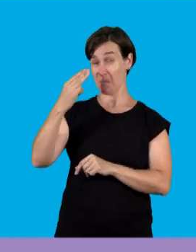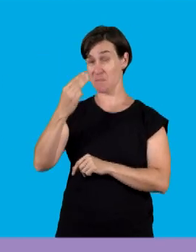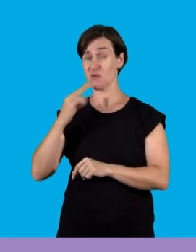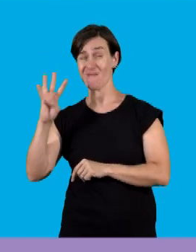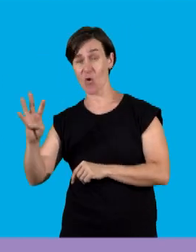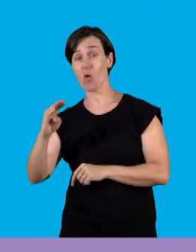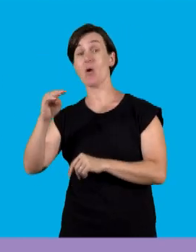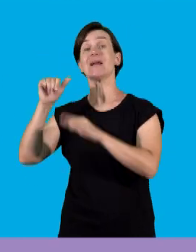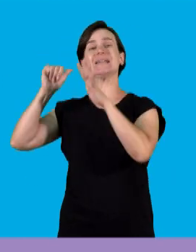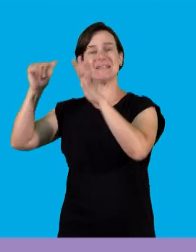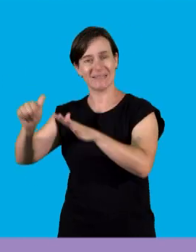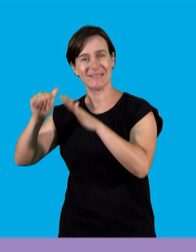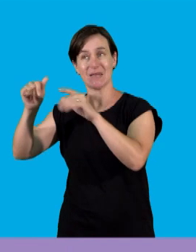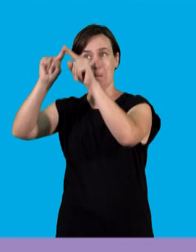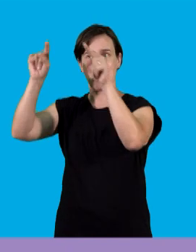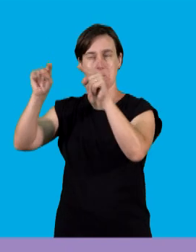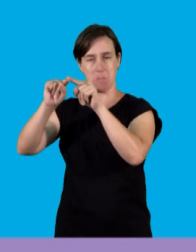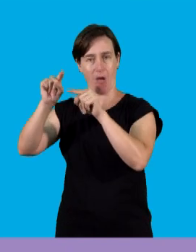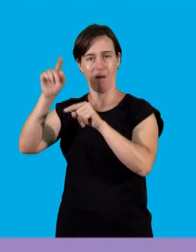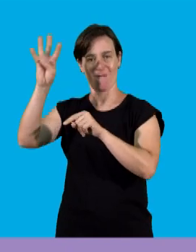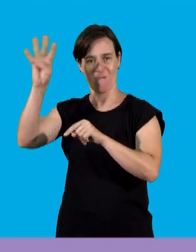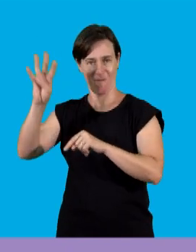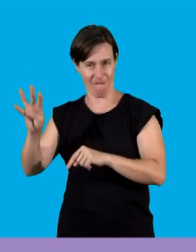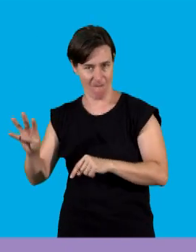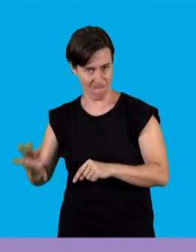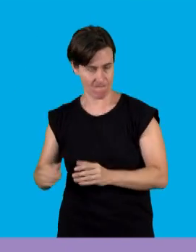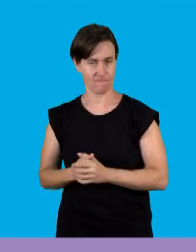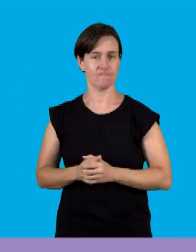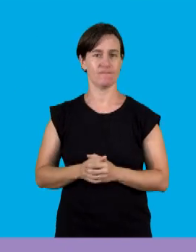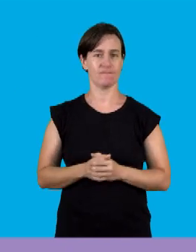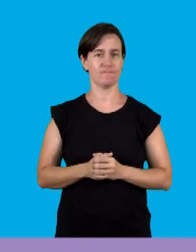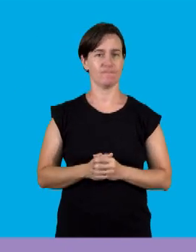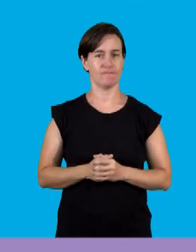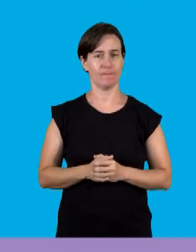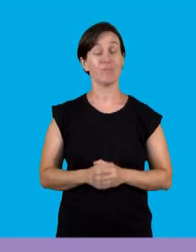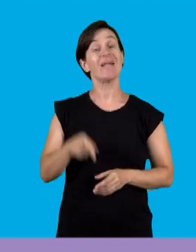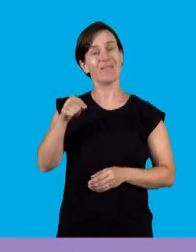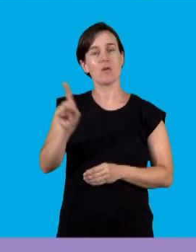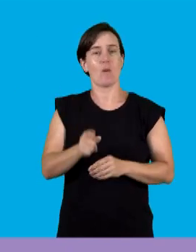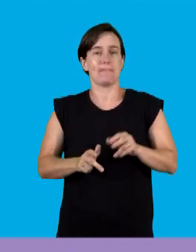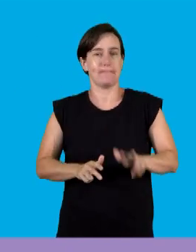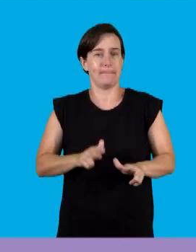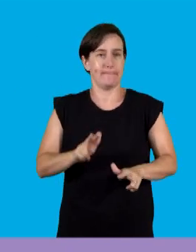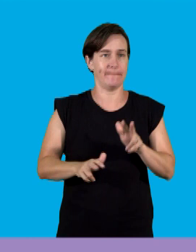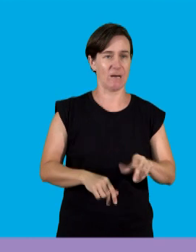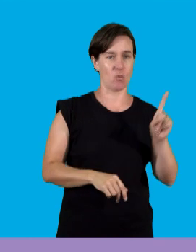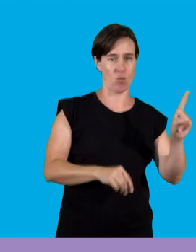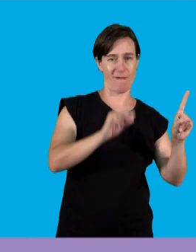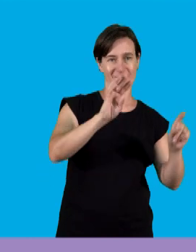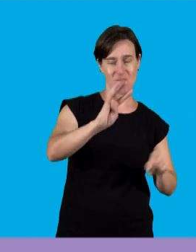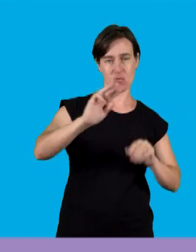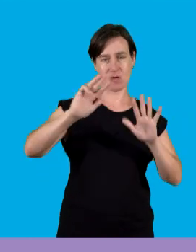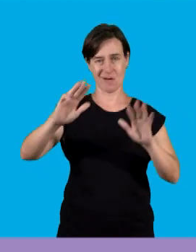we have 16 blocks. So that is the pattern that is formed there.